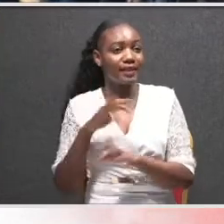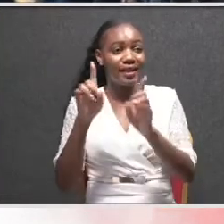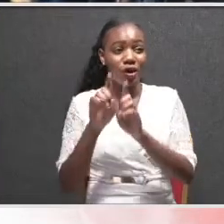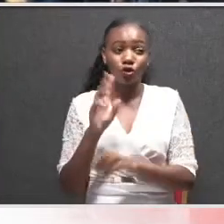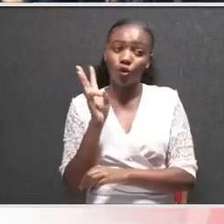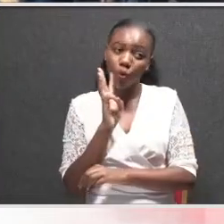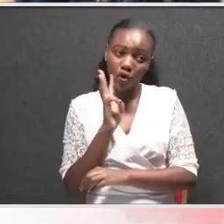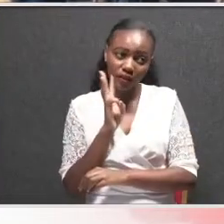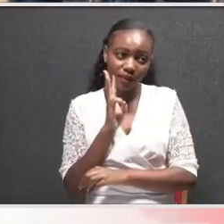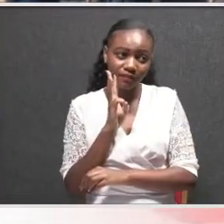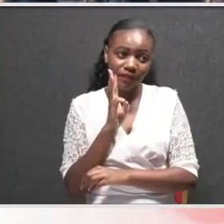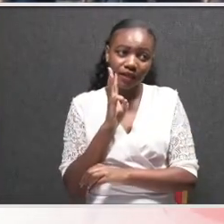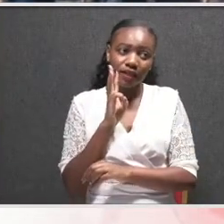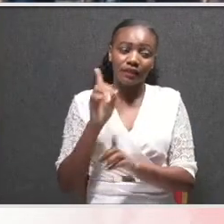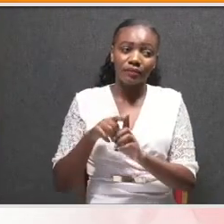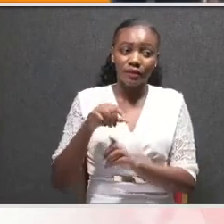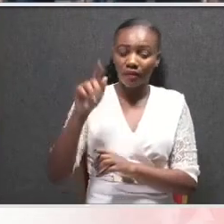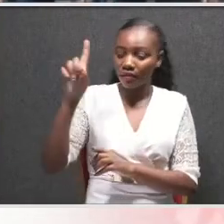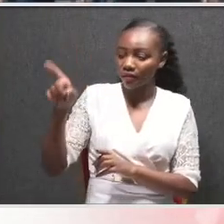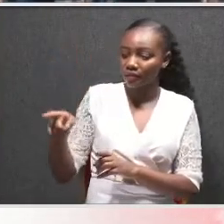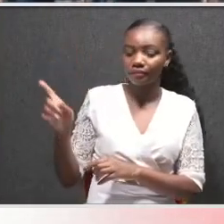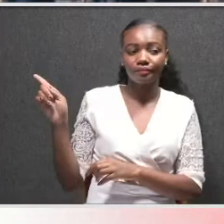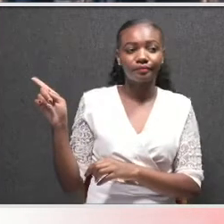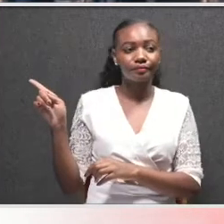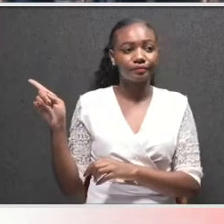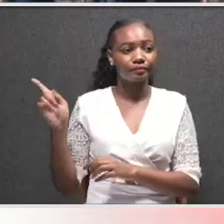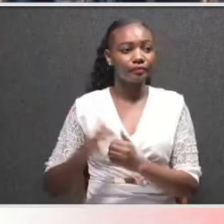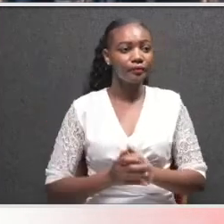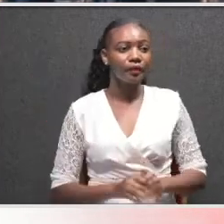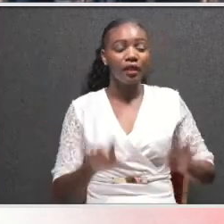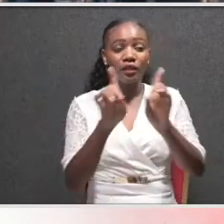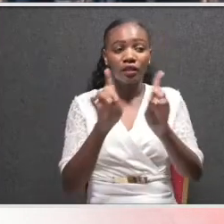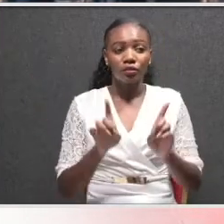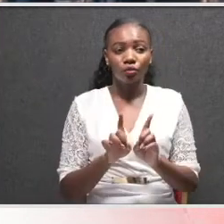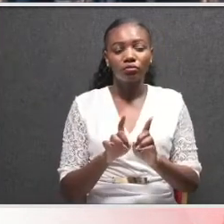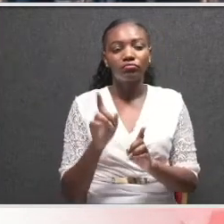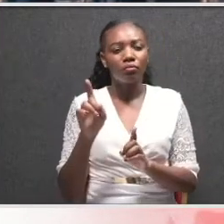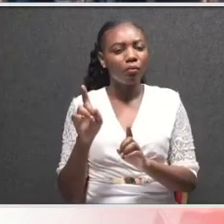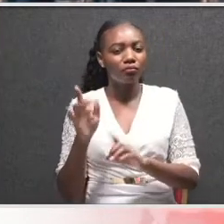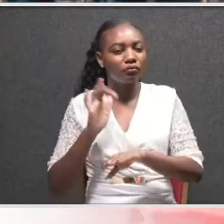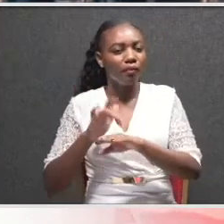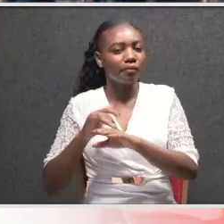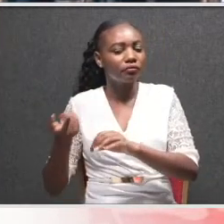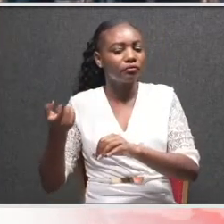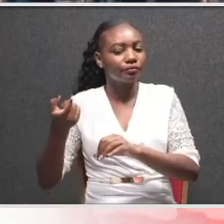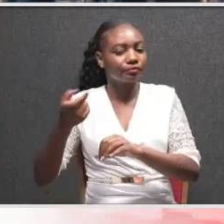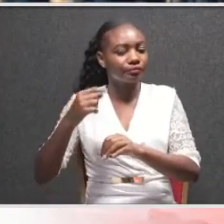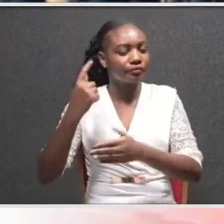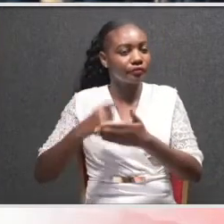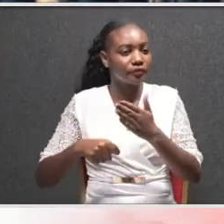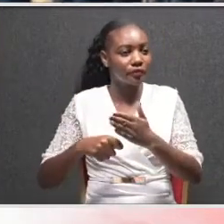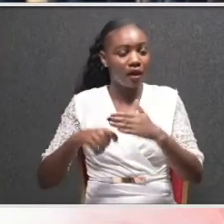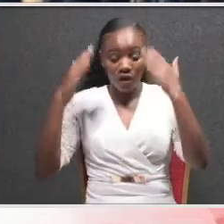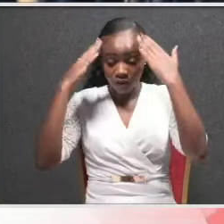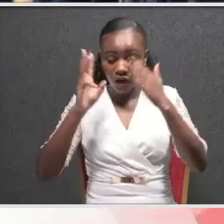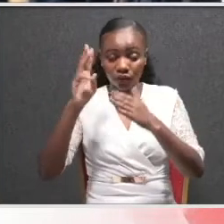water, tobacco products, and motor vehicle imports. But the ravaging effects of the fuel inflation will come into focus